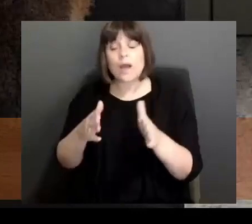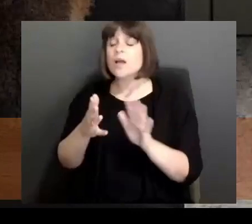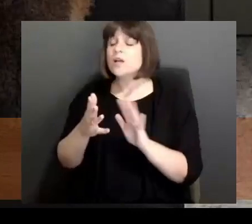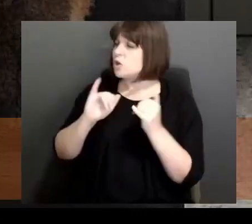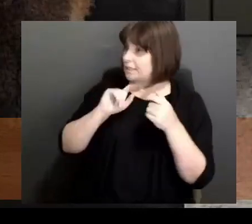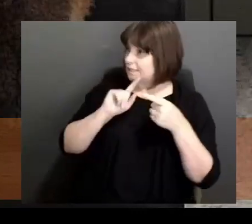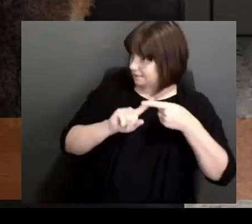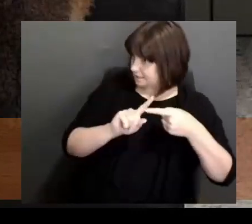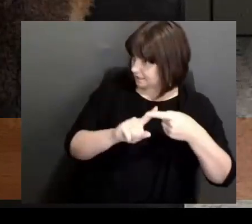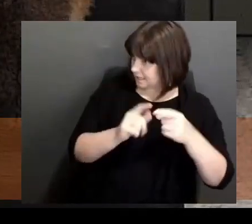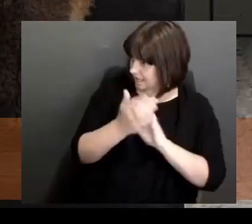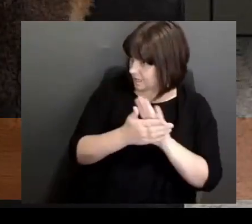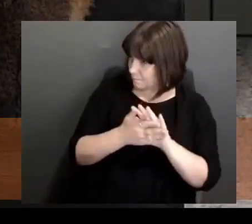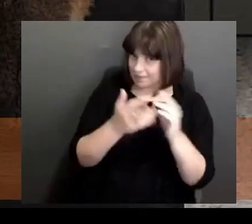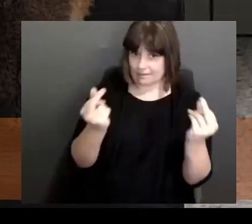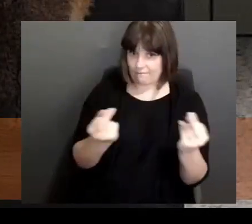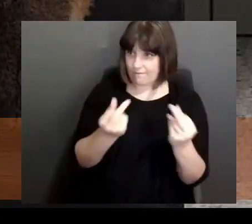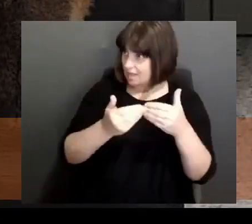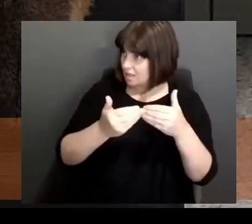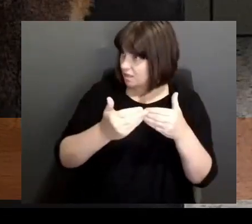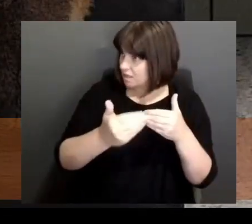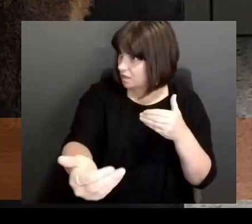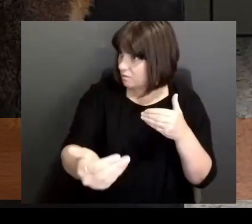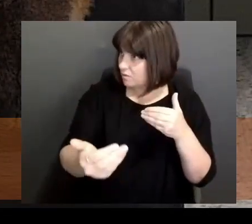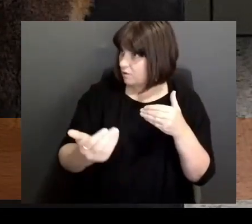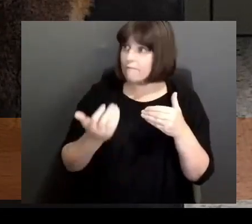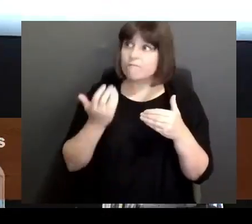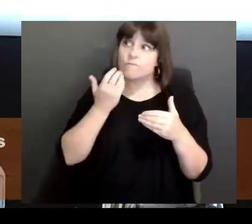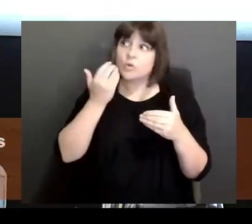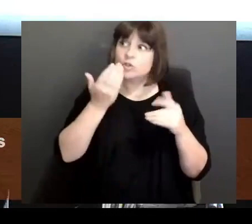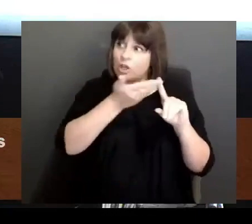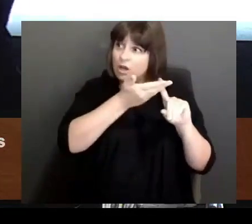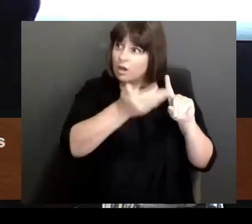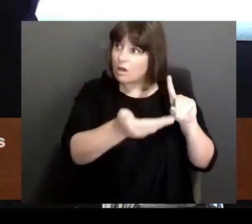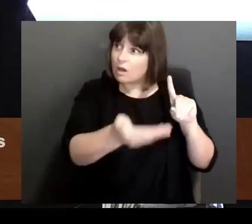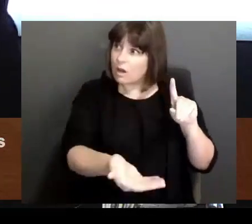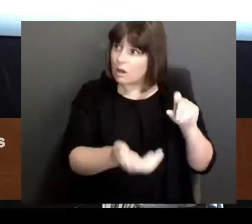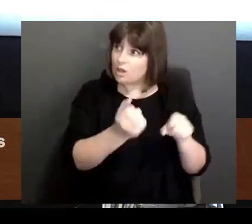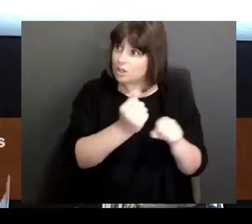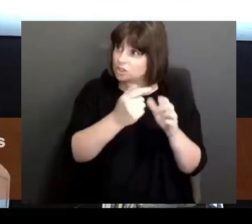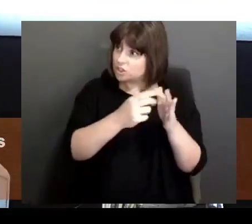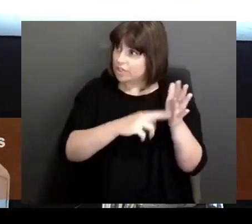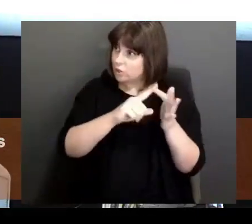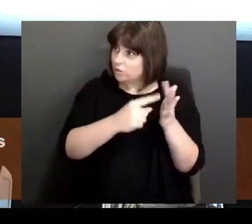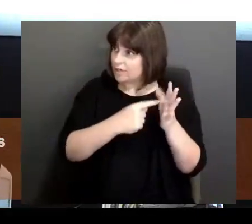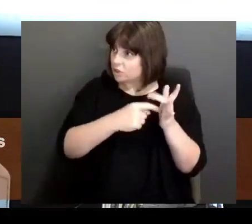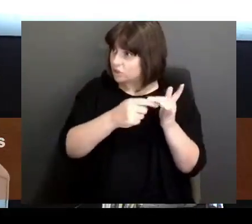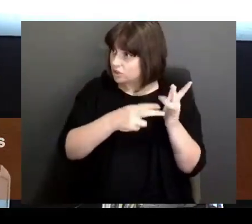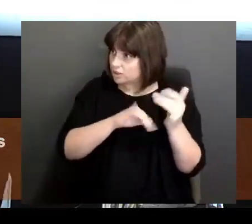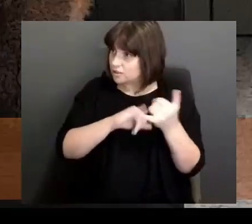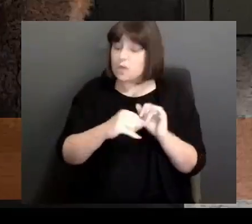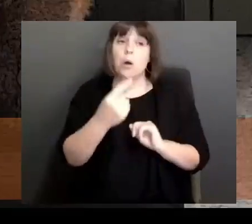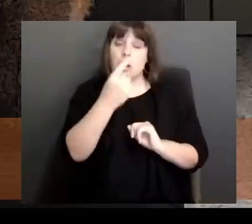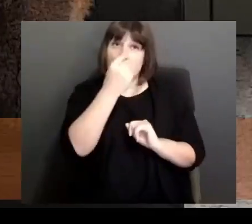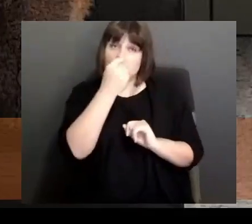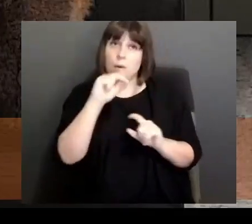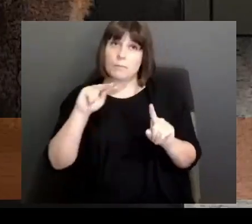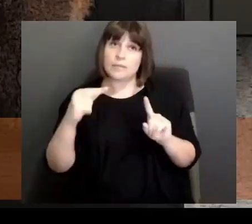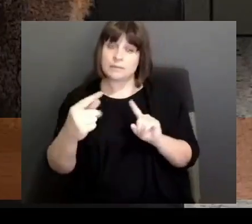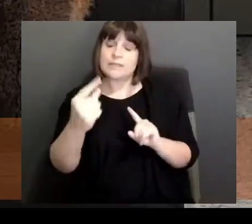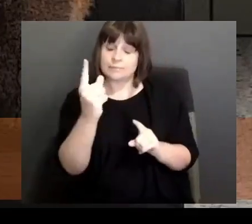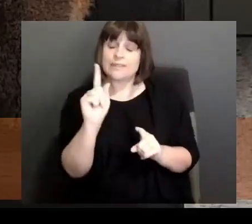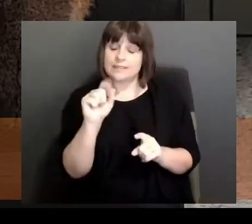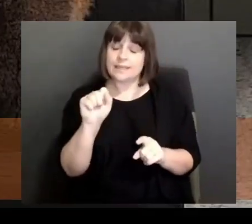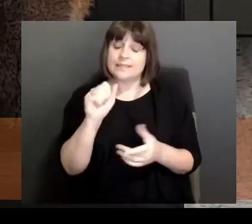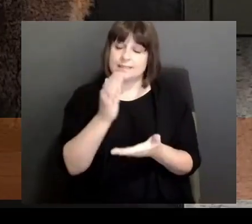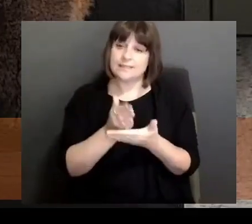available for future generations? That could potentially be one interpretation of that, but yes, definitely. Okay. Now, I'm just checking you're a